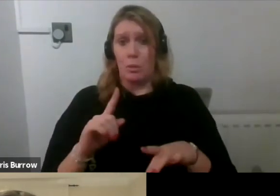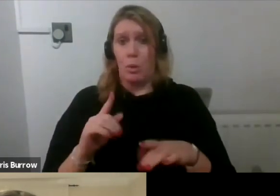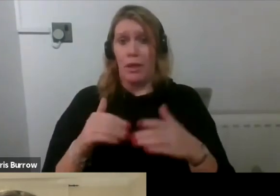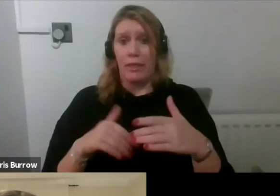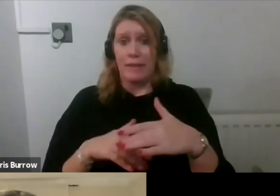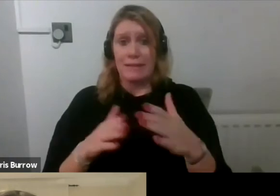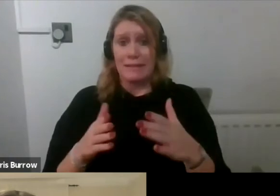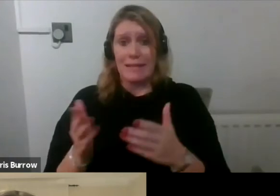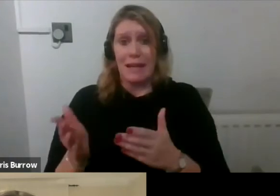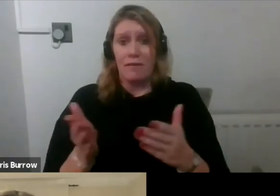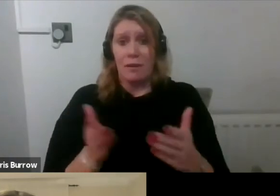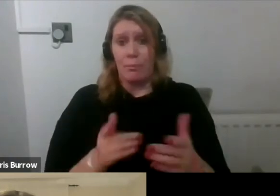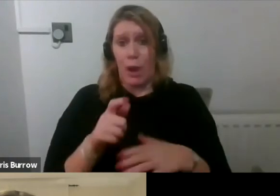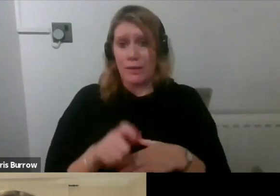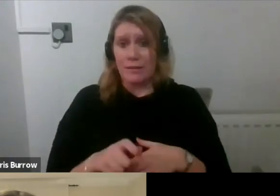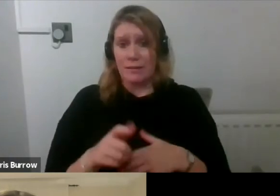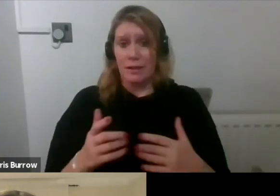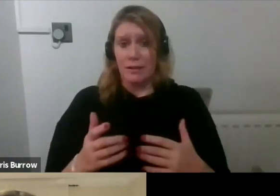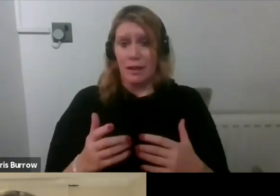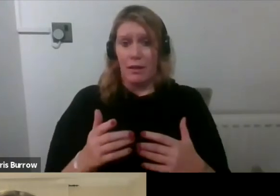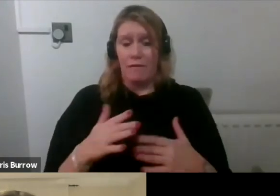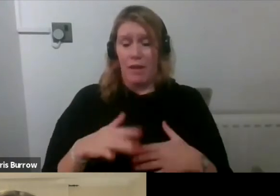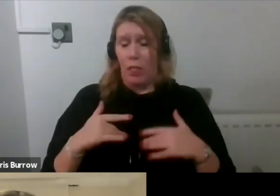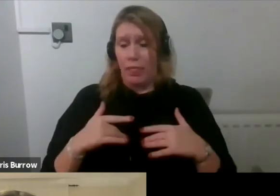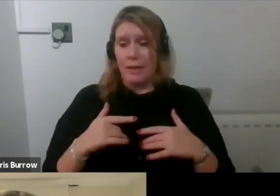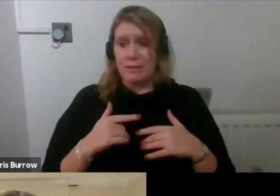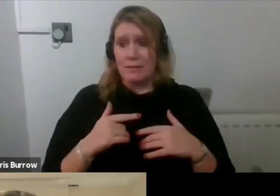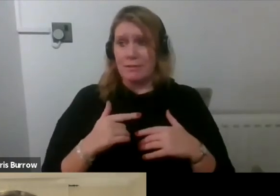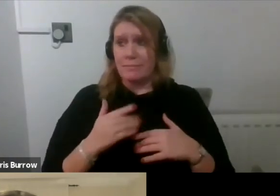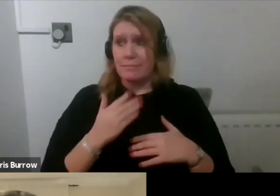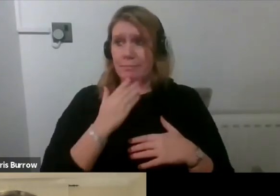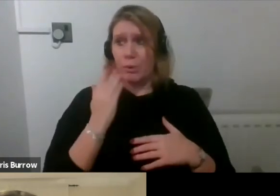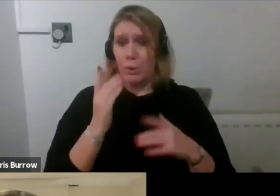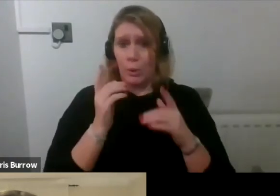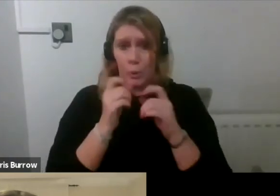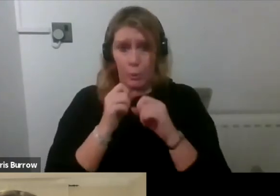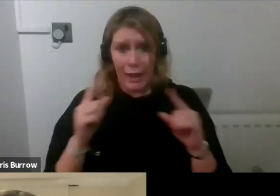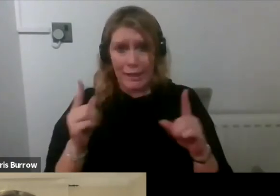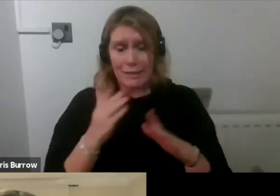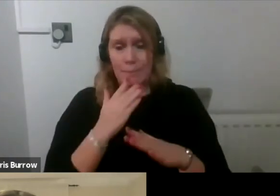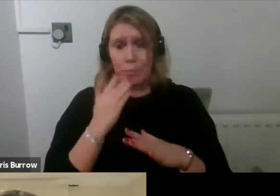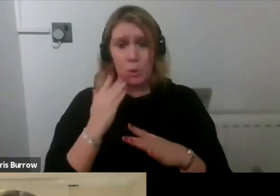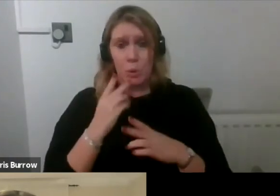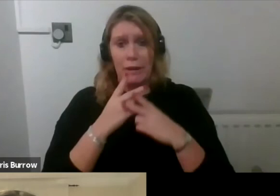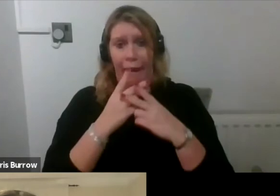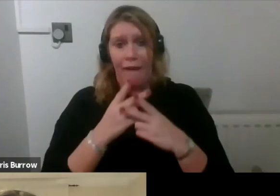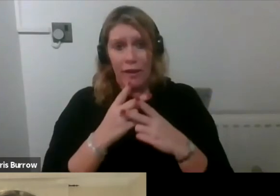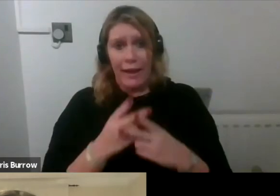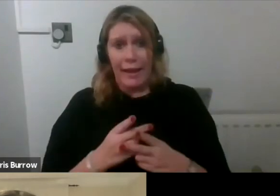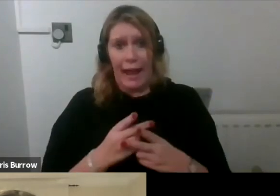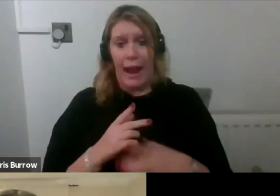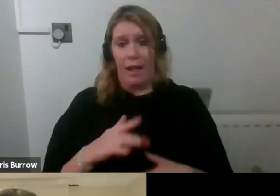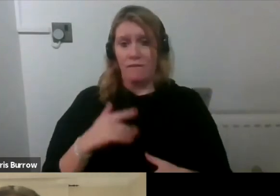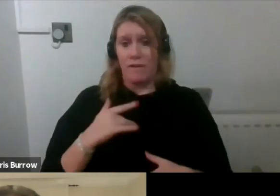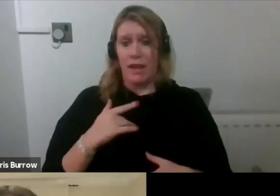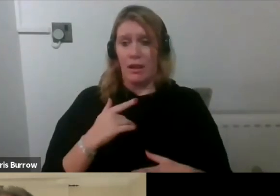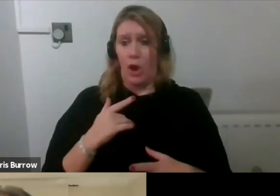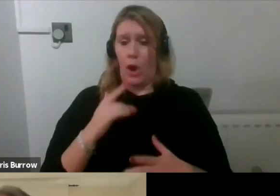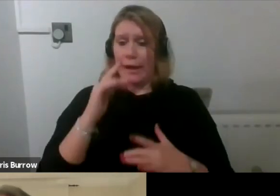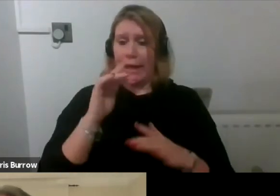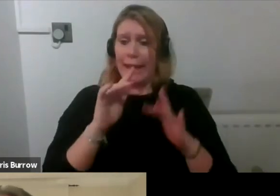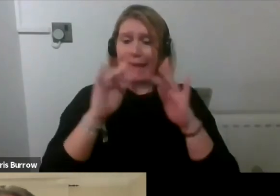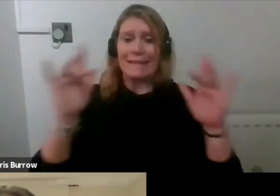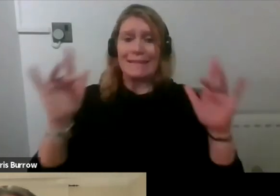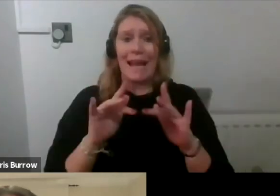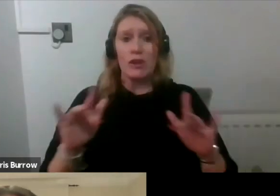But there's no awareness and no real caring. I think on International Day, it's really made me